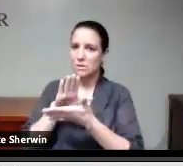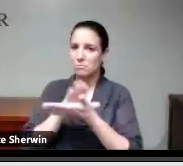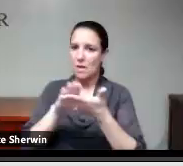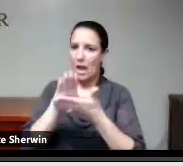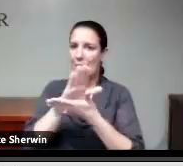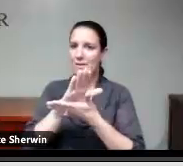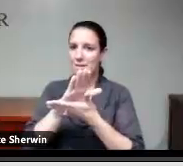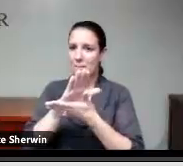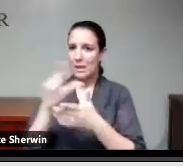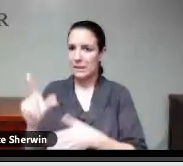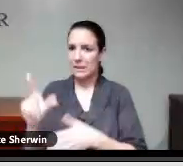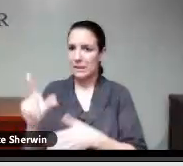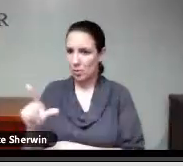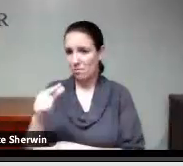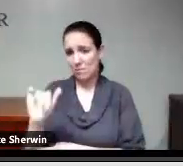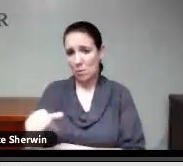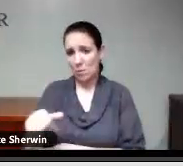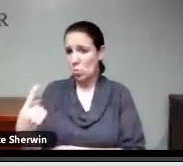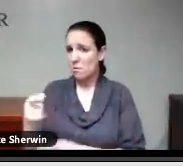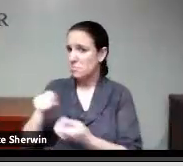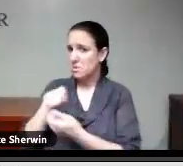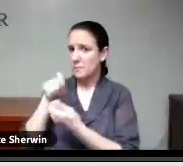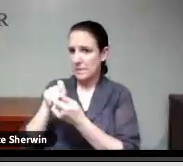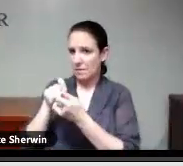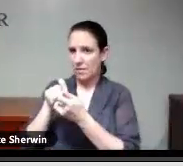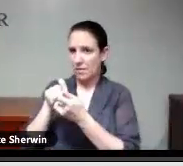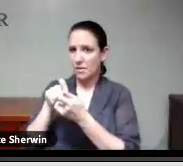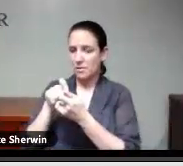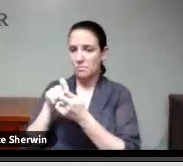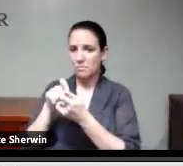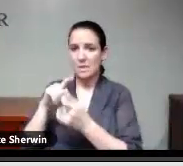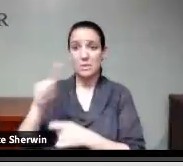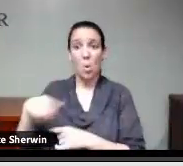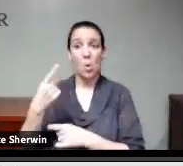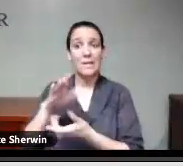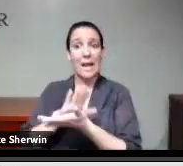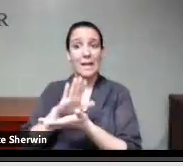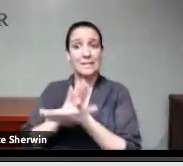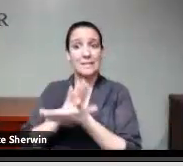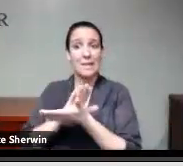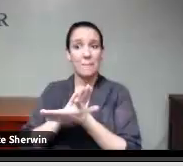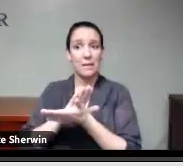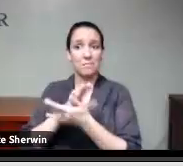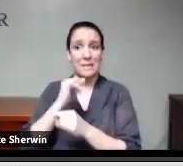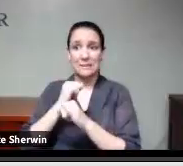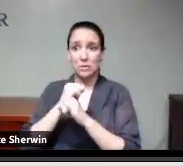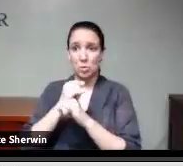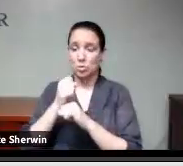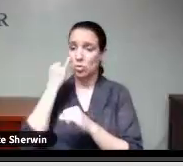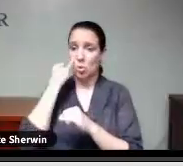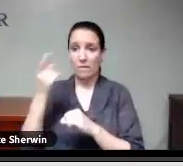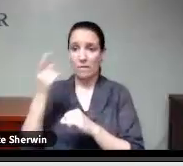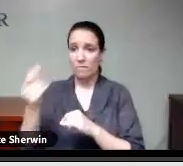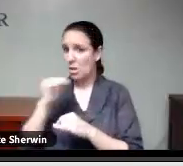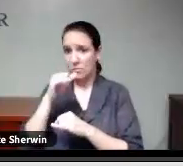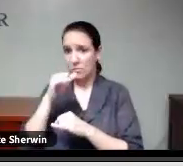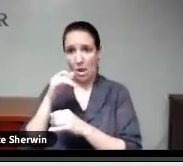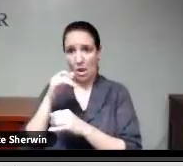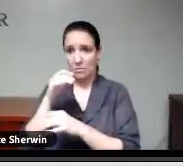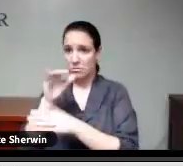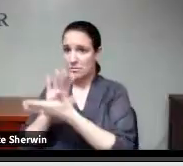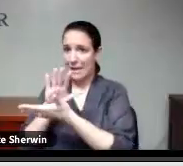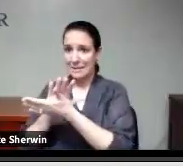particular institution. And it's only an academic institution, but that doesn't matter. So if you're not at an academic library, that shouldn't matter a whole